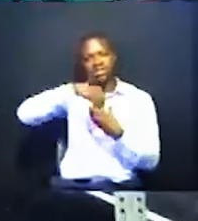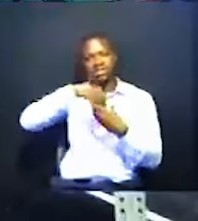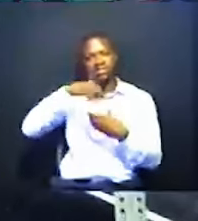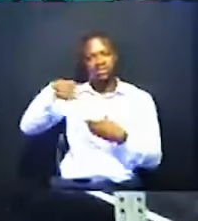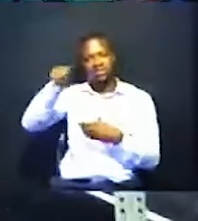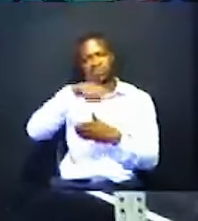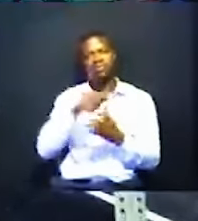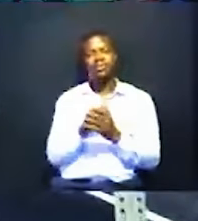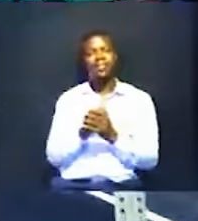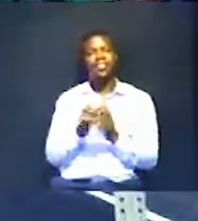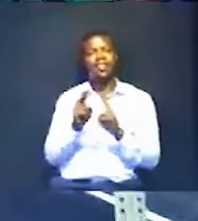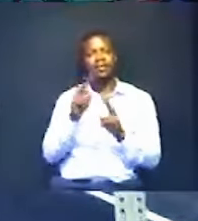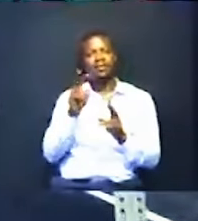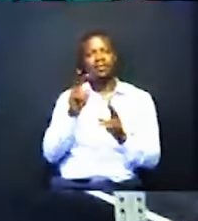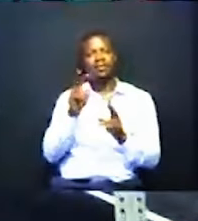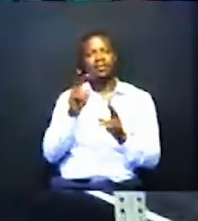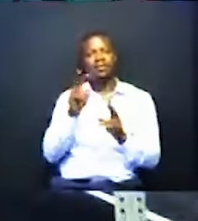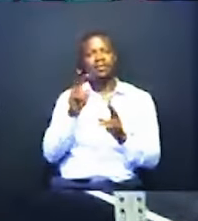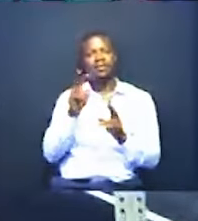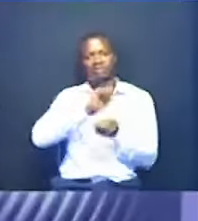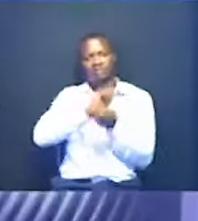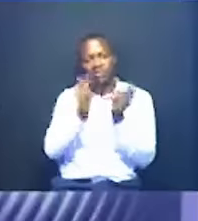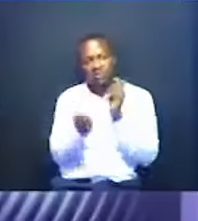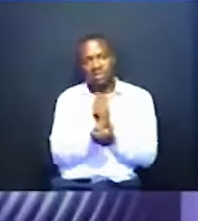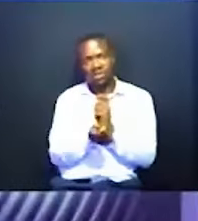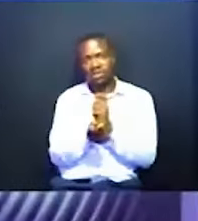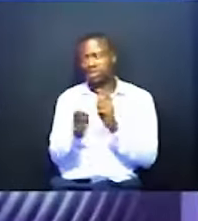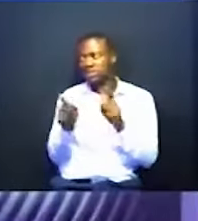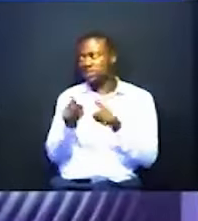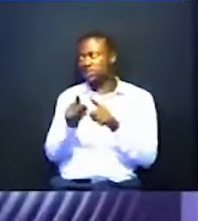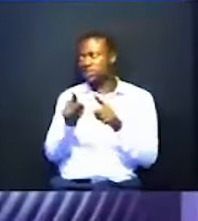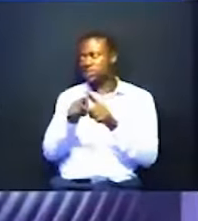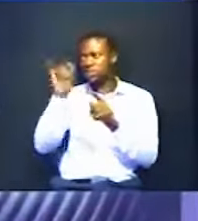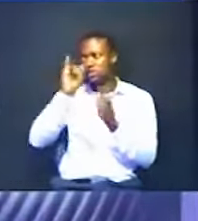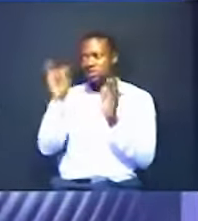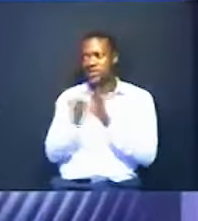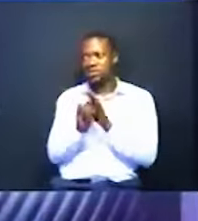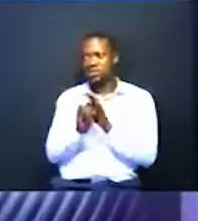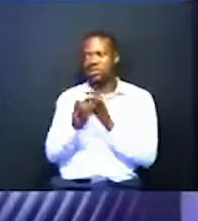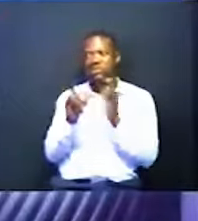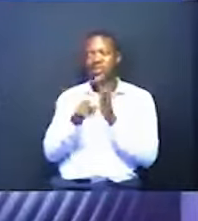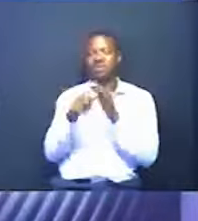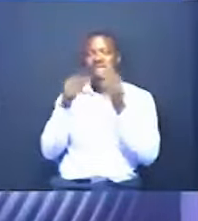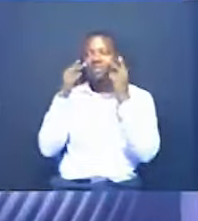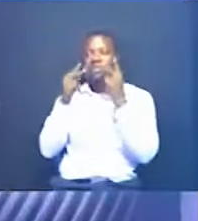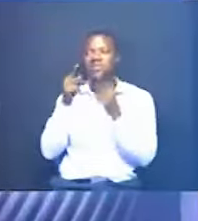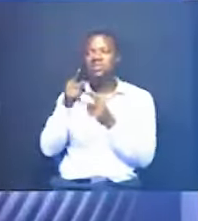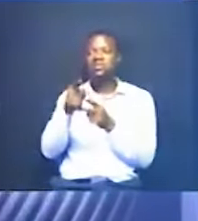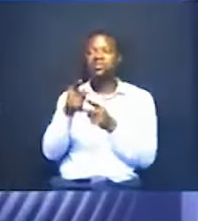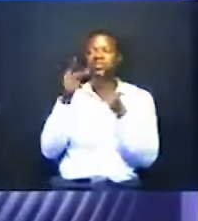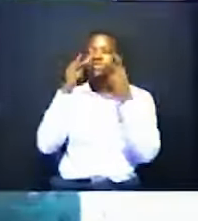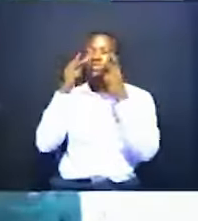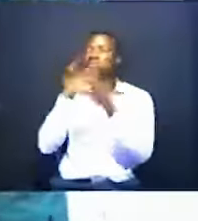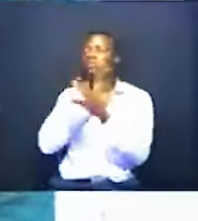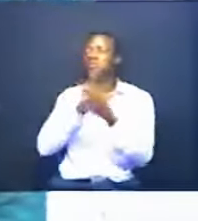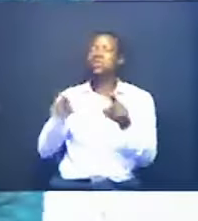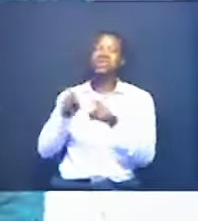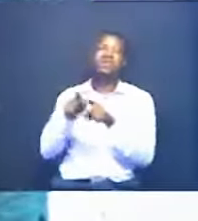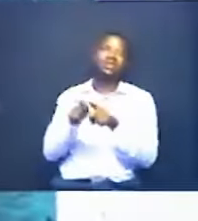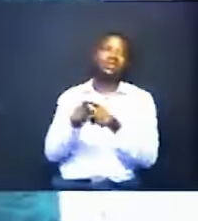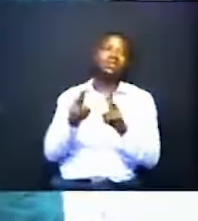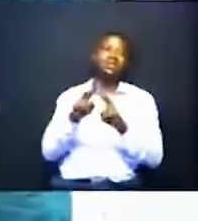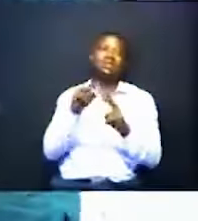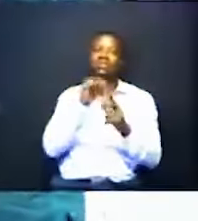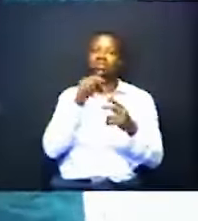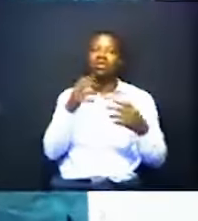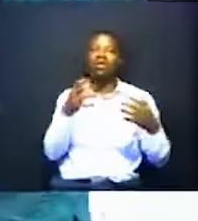ase e wo ye mu. So when we are able to change towards the same image, then when they see you, they see Christ. So there is no need to